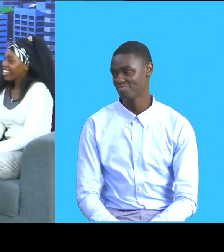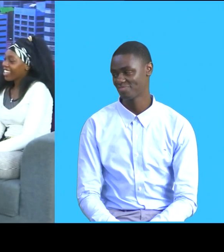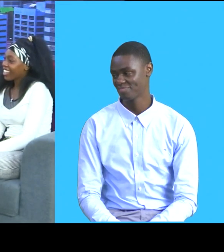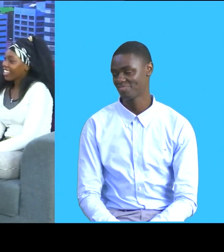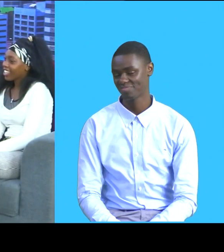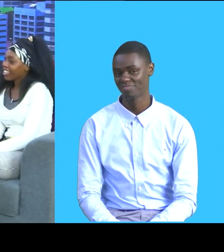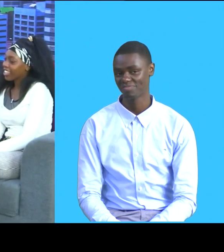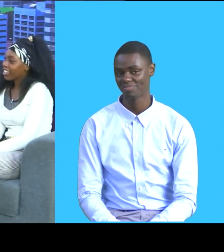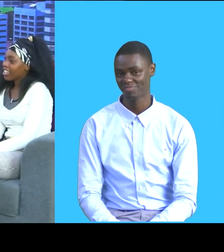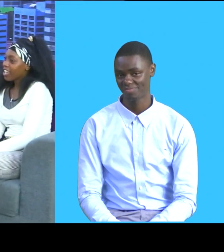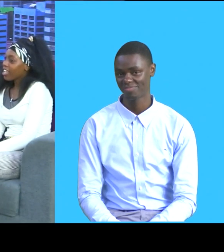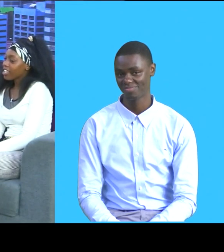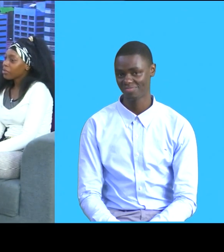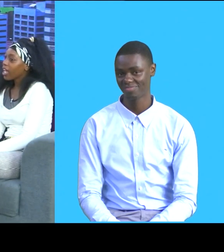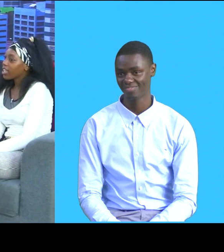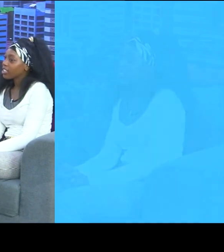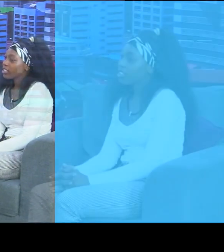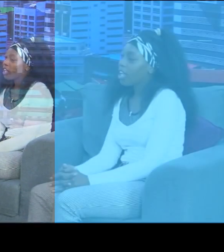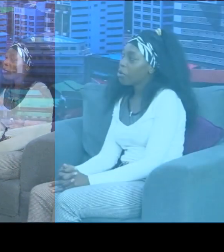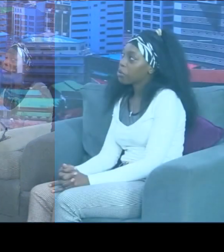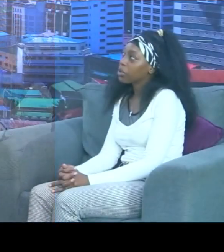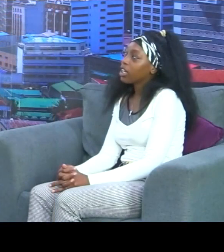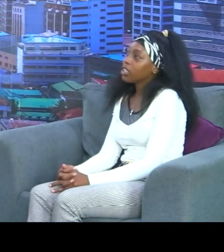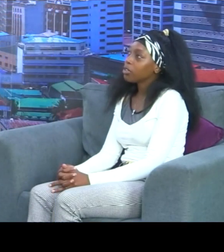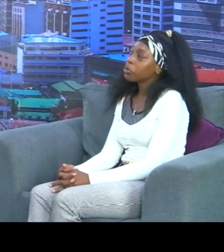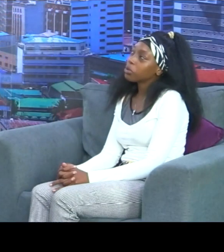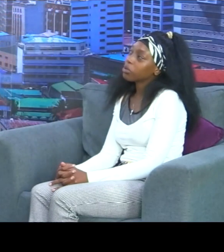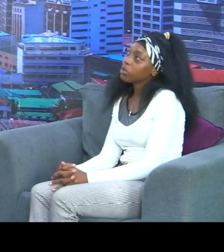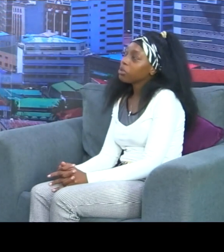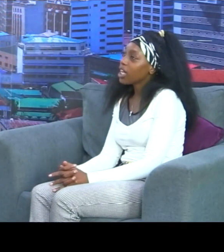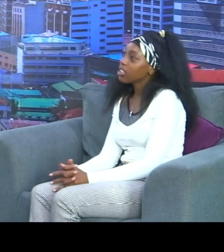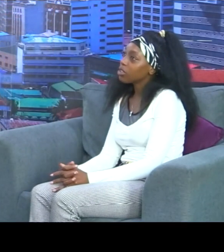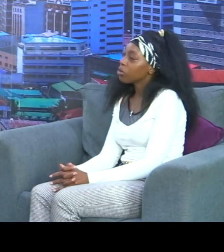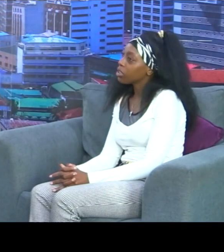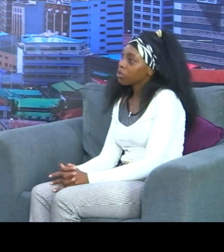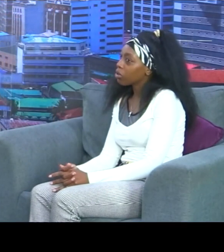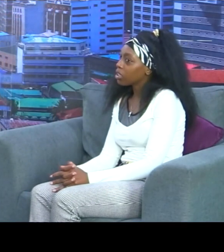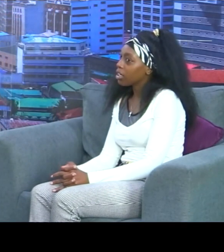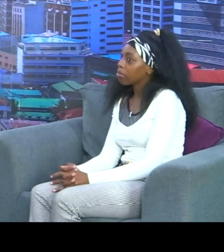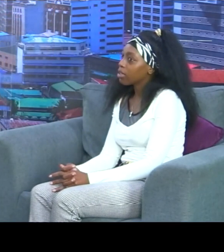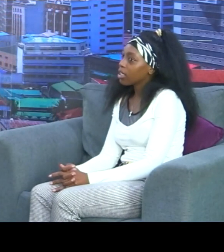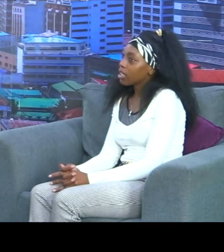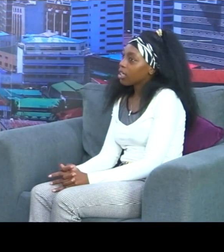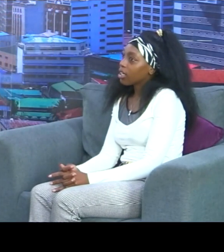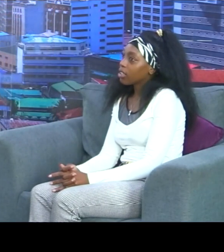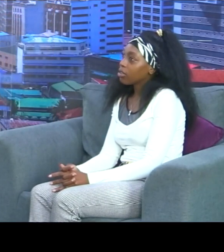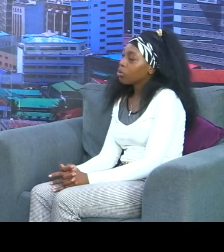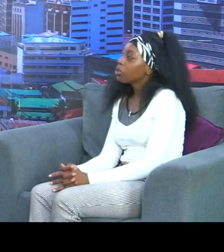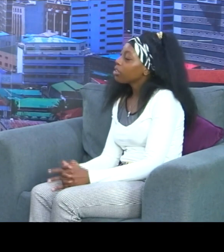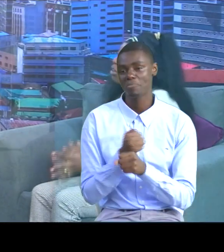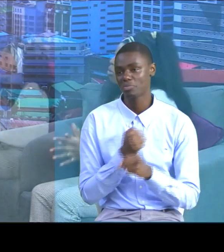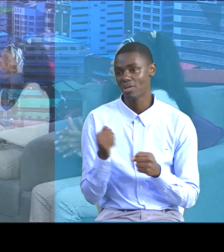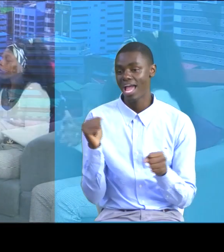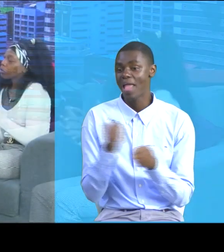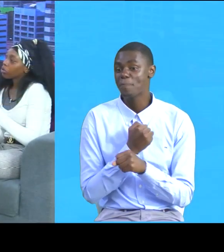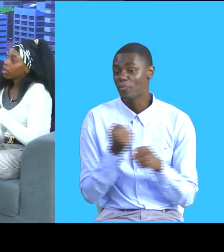So I want to know why. You can't. How? You can't do it without him. You won't